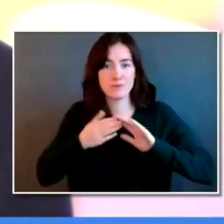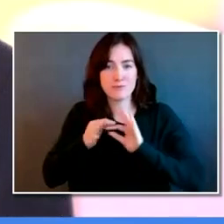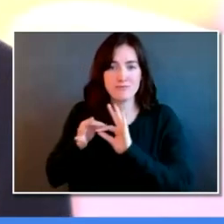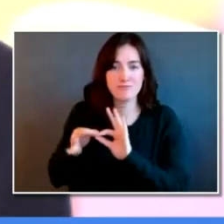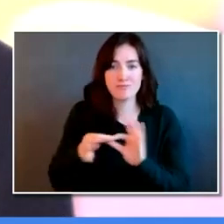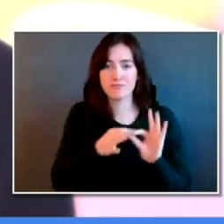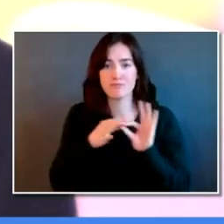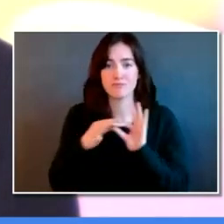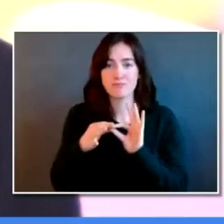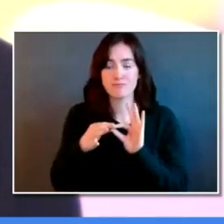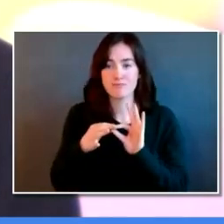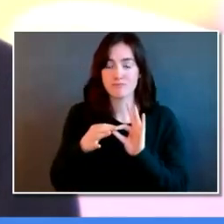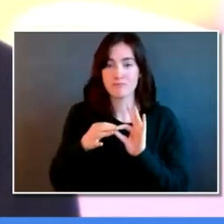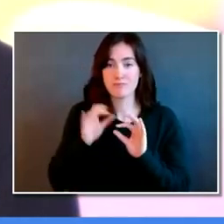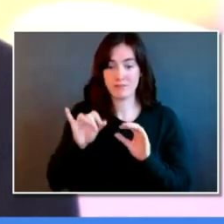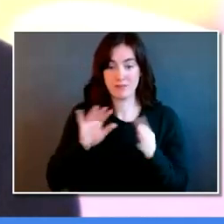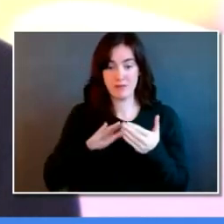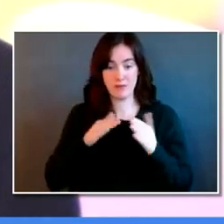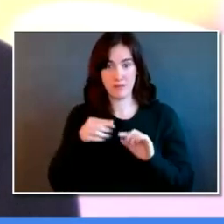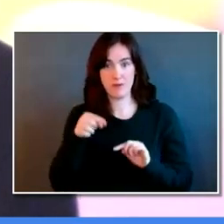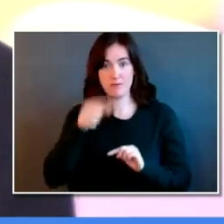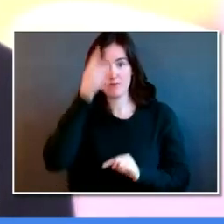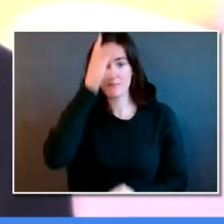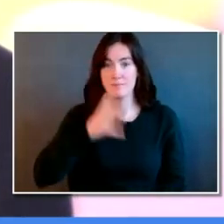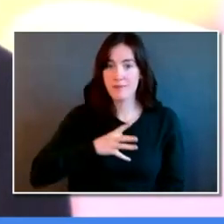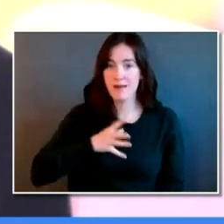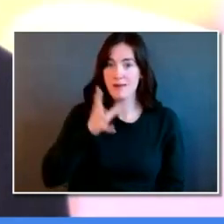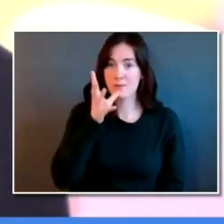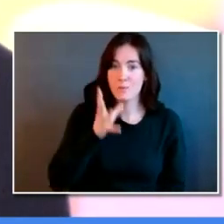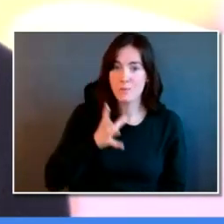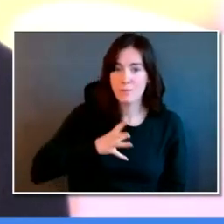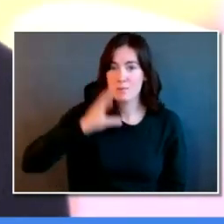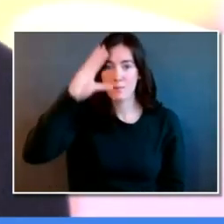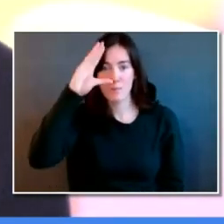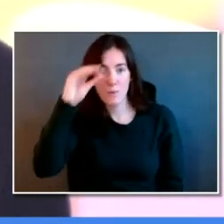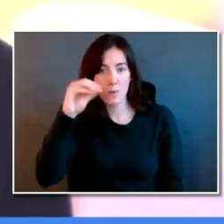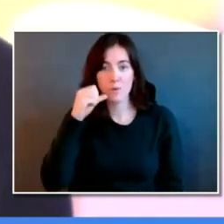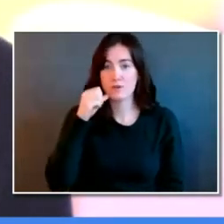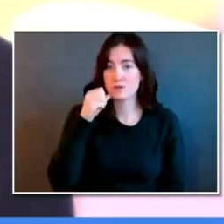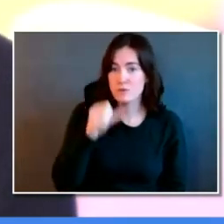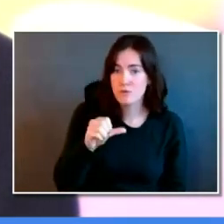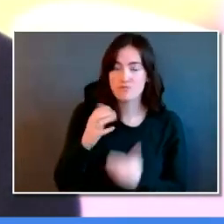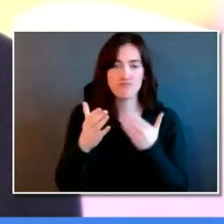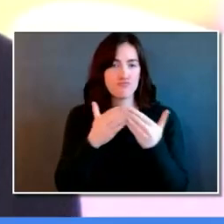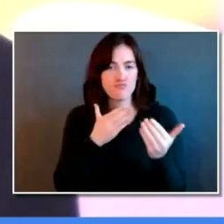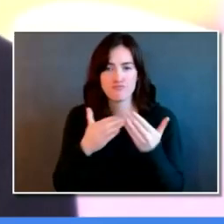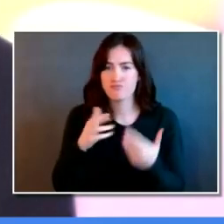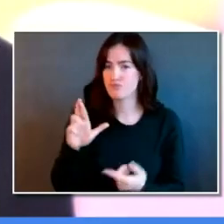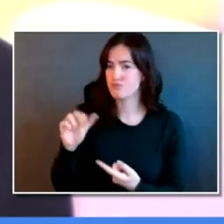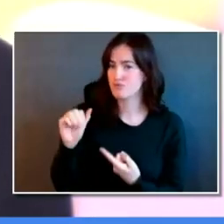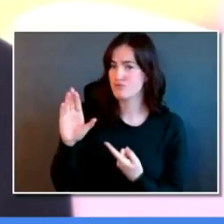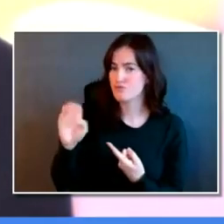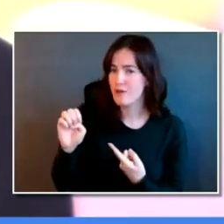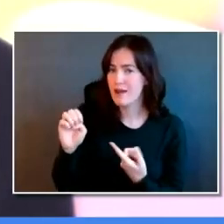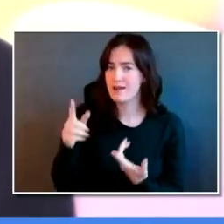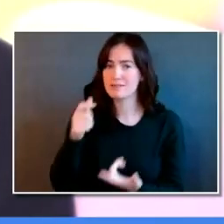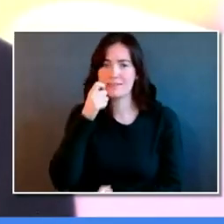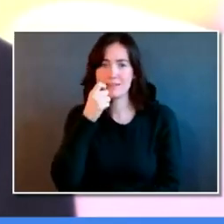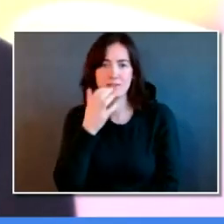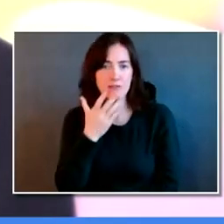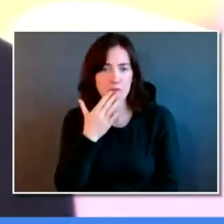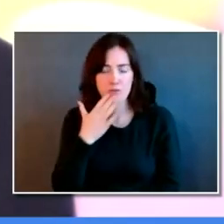where men and women, boys and girls, regardless of race or ethnicity,